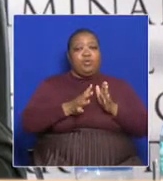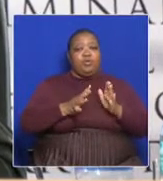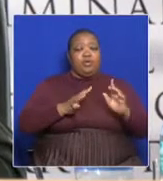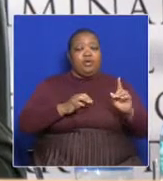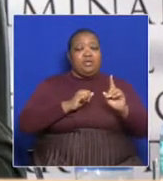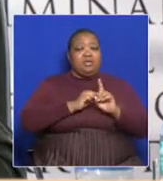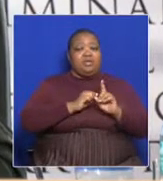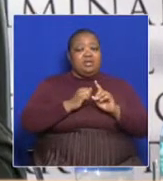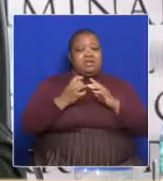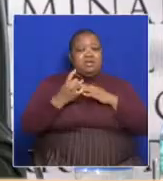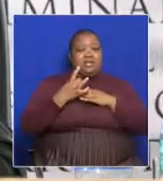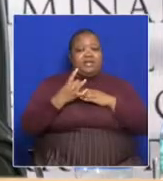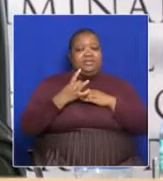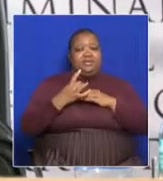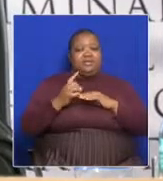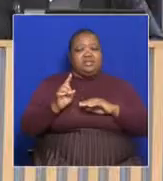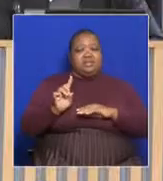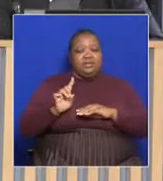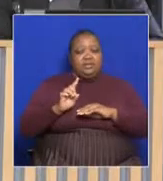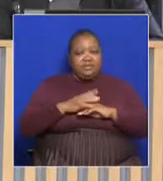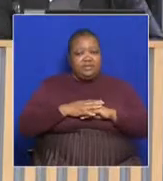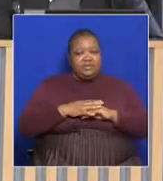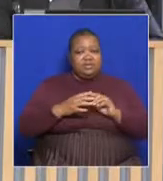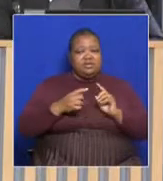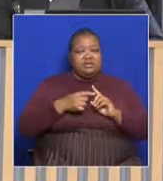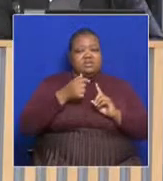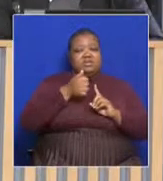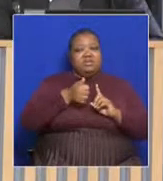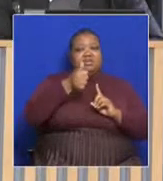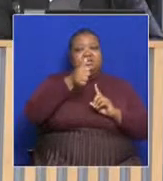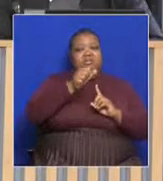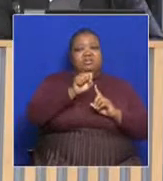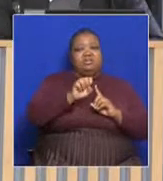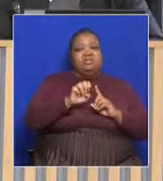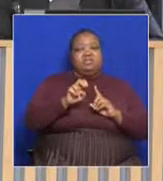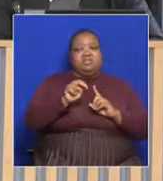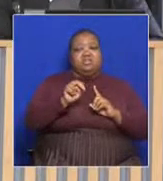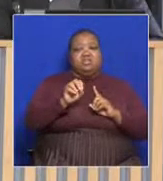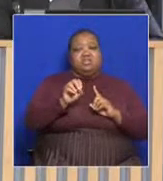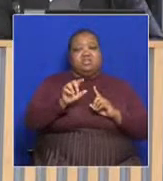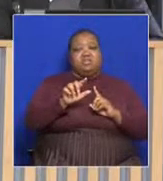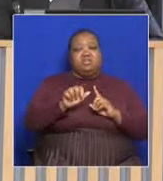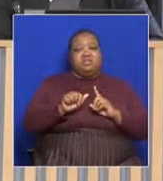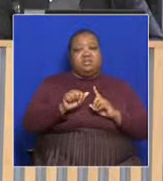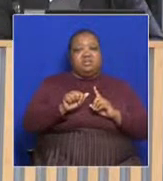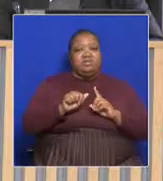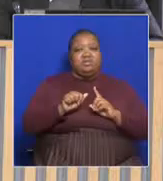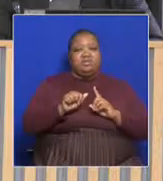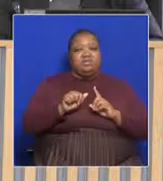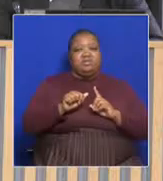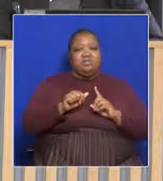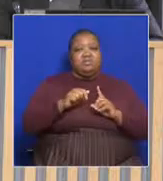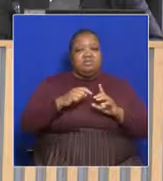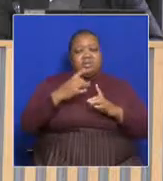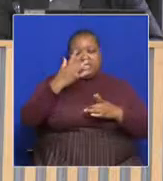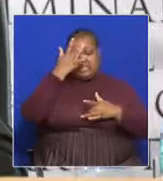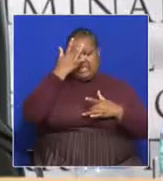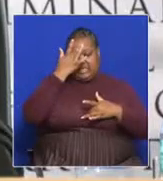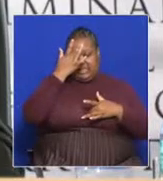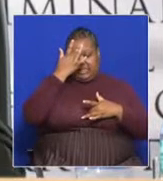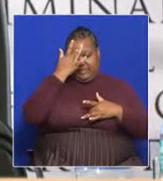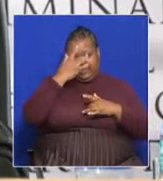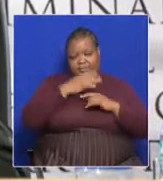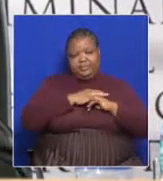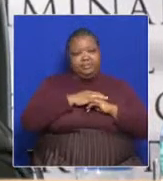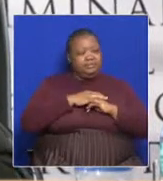that General Sinona's counsel is indisposed. She's taken ill, and she would